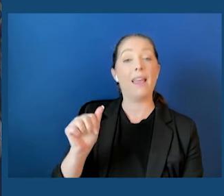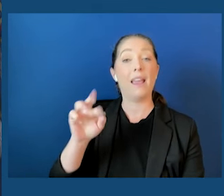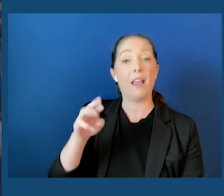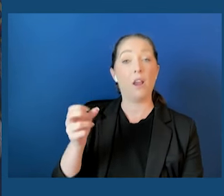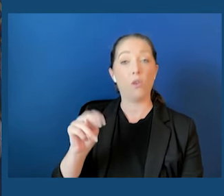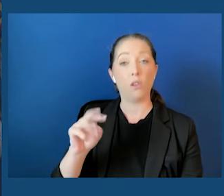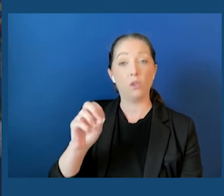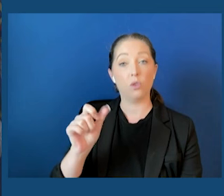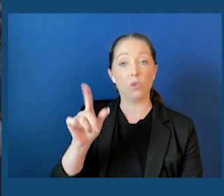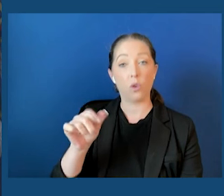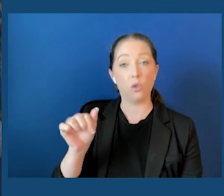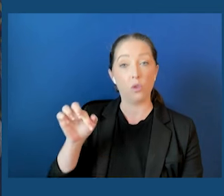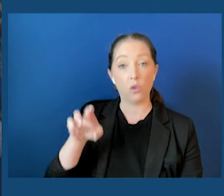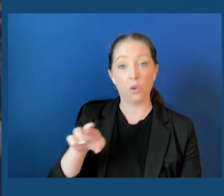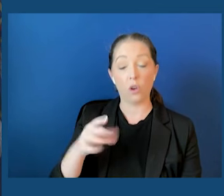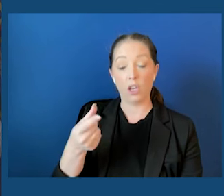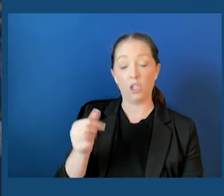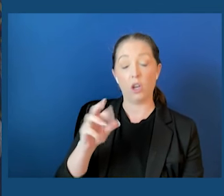Geraldine Talley,